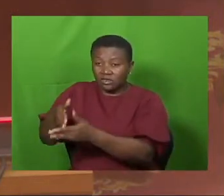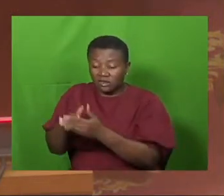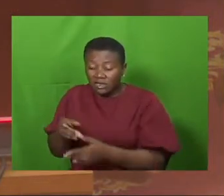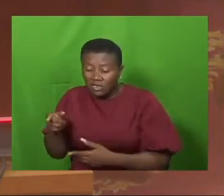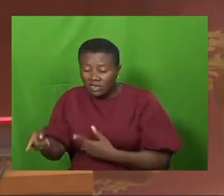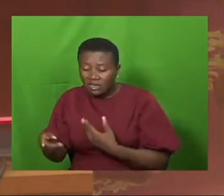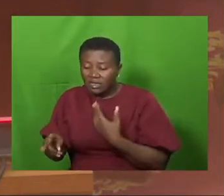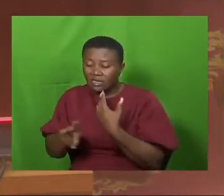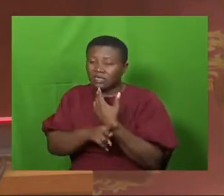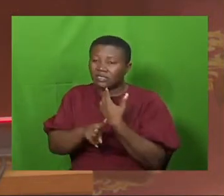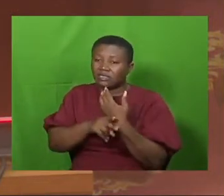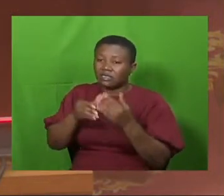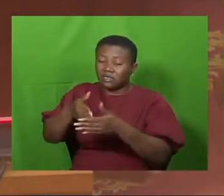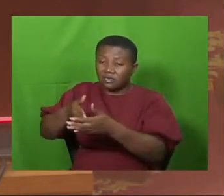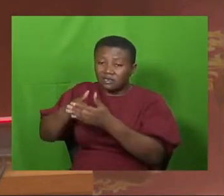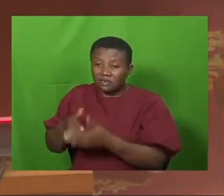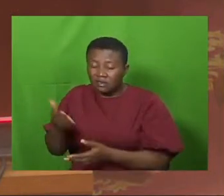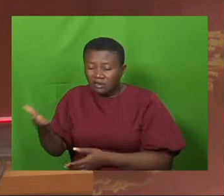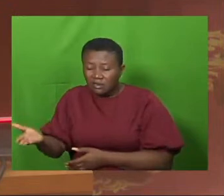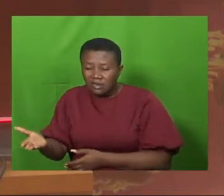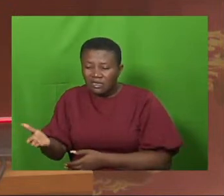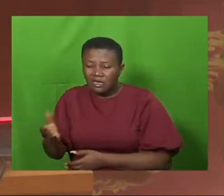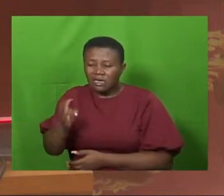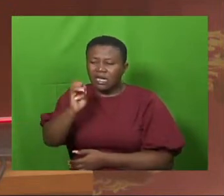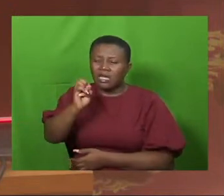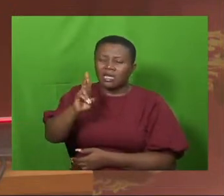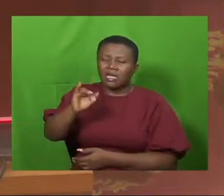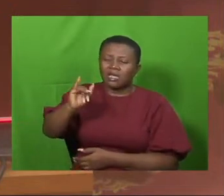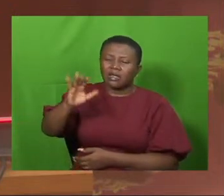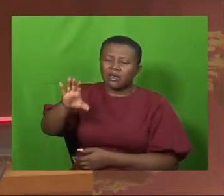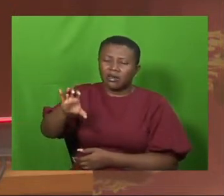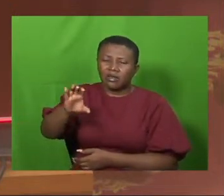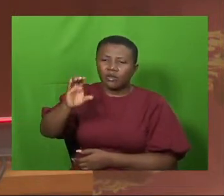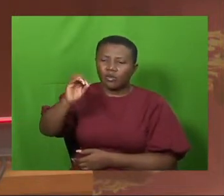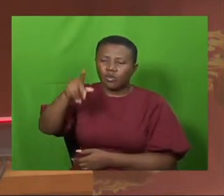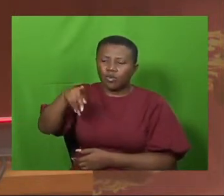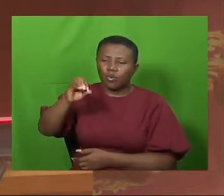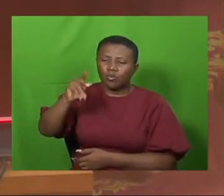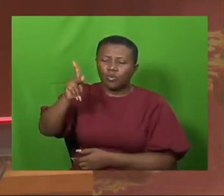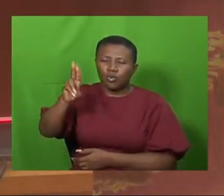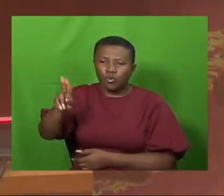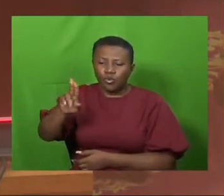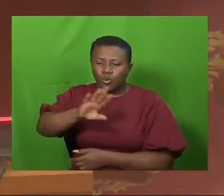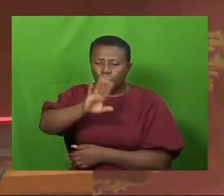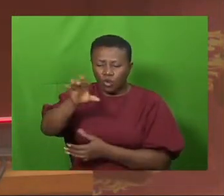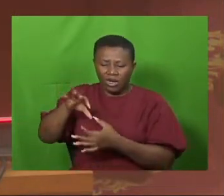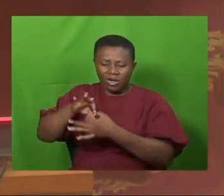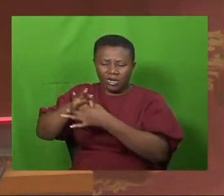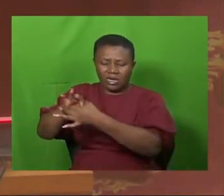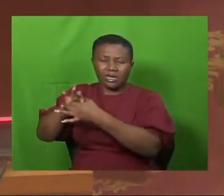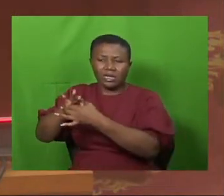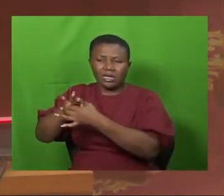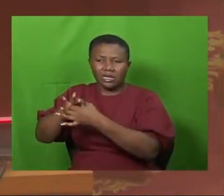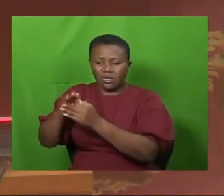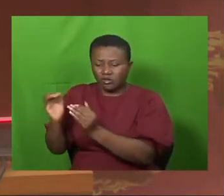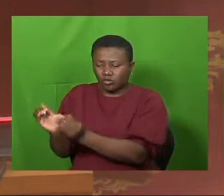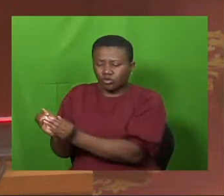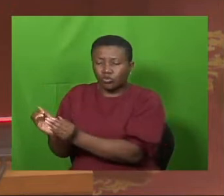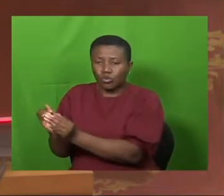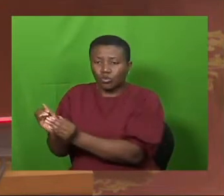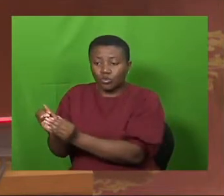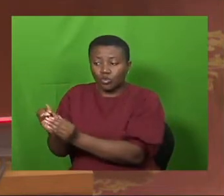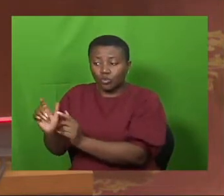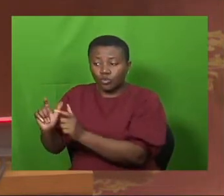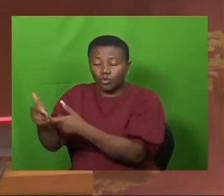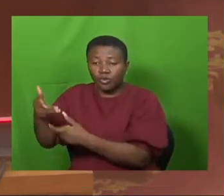leader, my respected Honorable Eric Opoku, all of these prominent members on the minority bench cannot